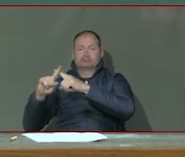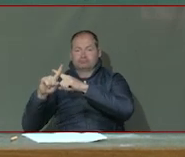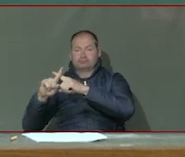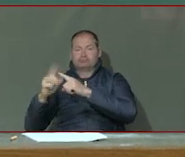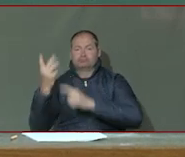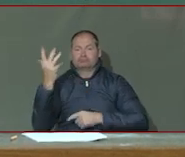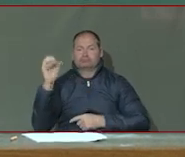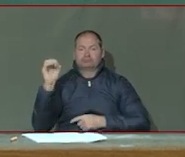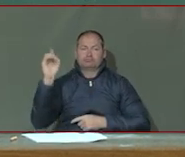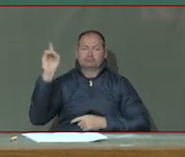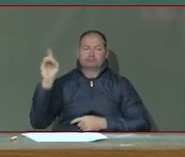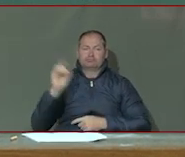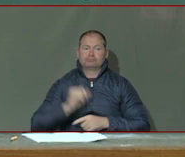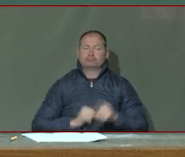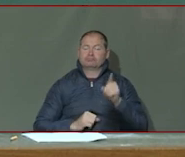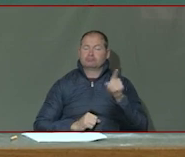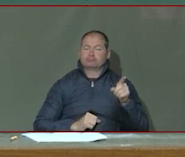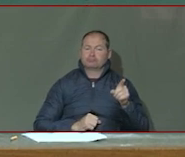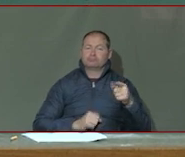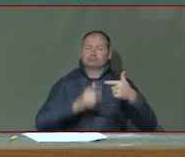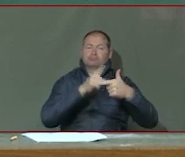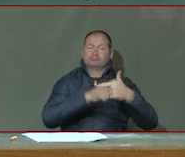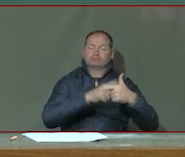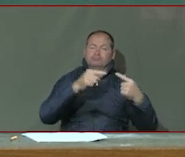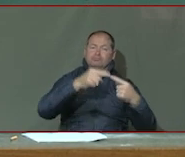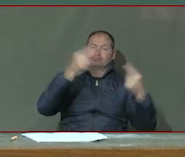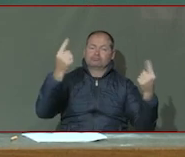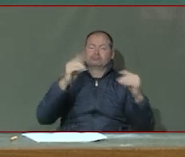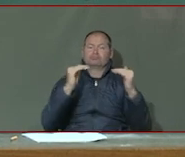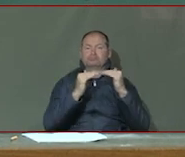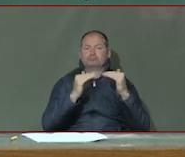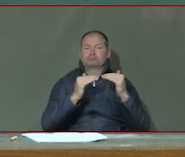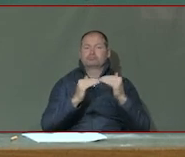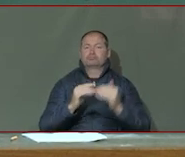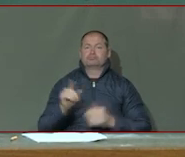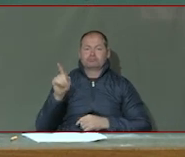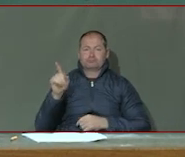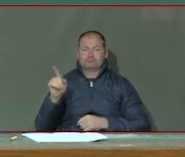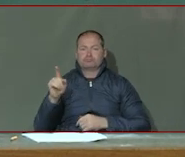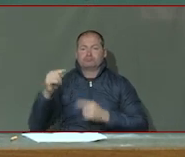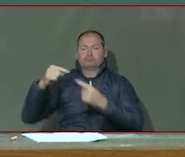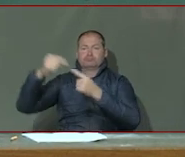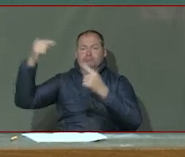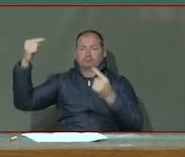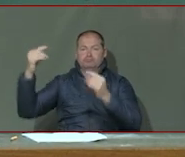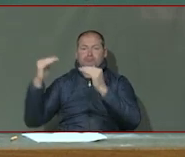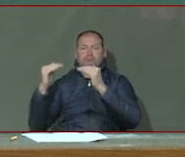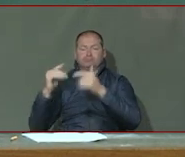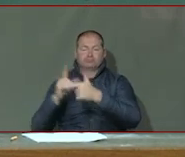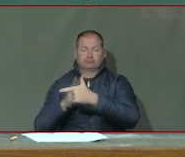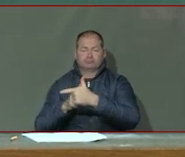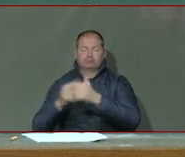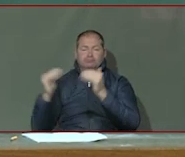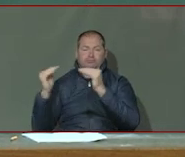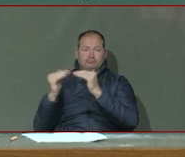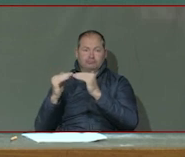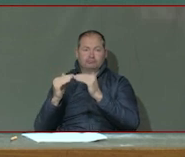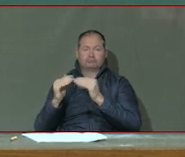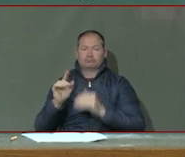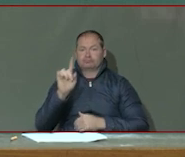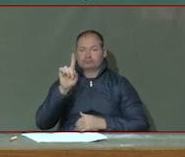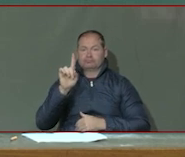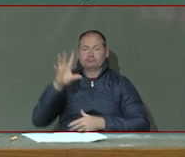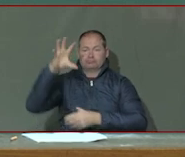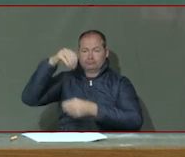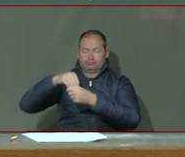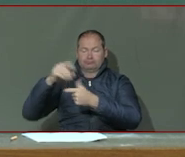degrees. Here opposite angles are equal. Here the opposite angles are equal, but the diagonals also bisect the interior angles.